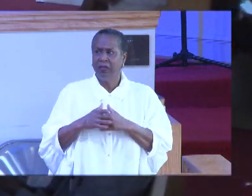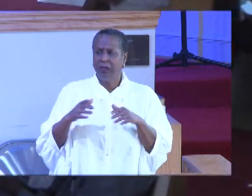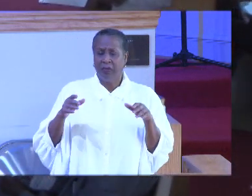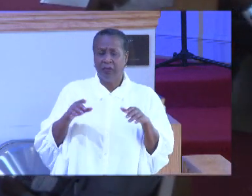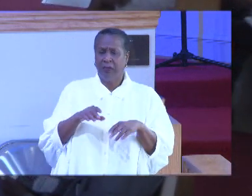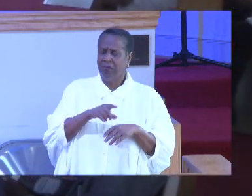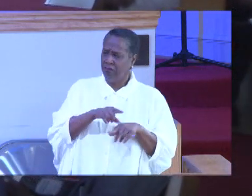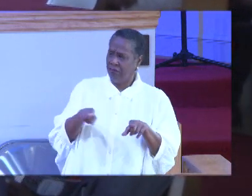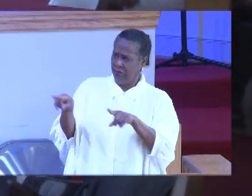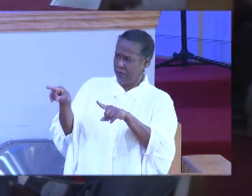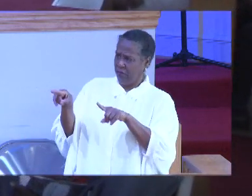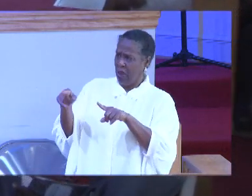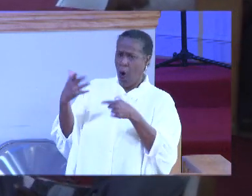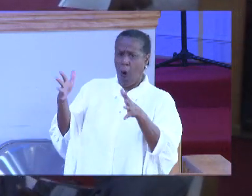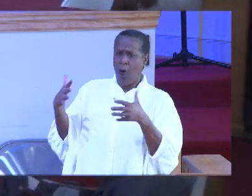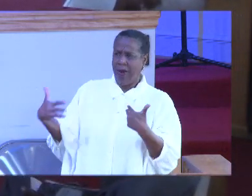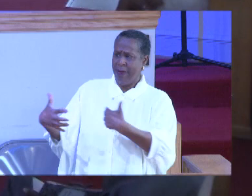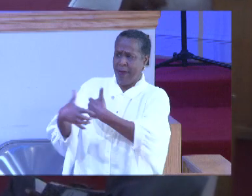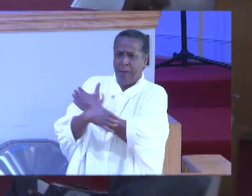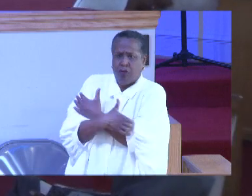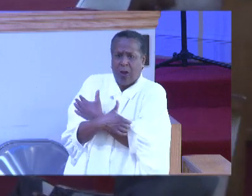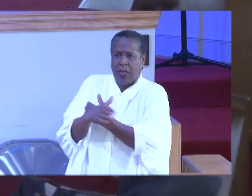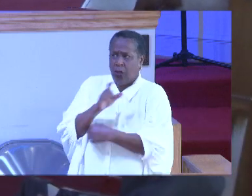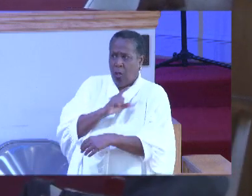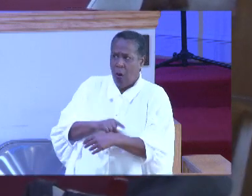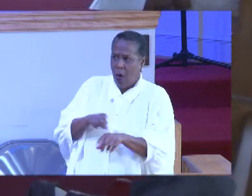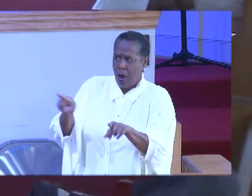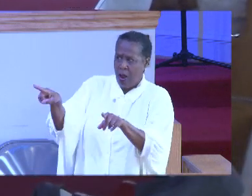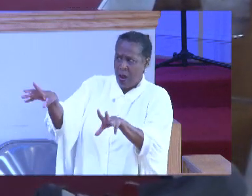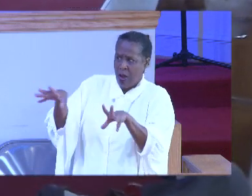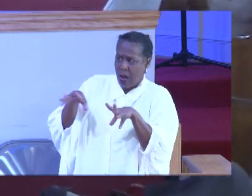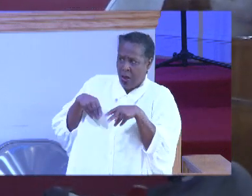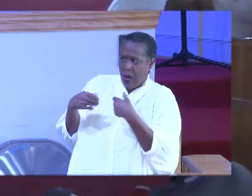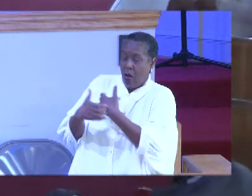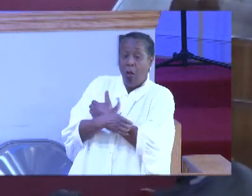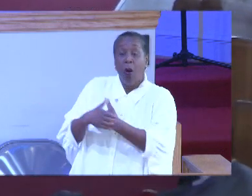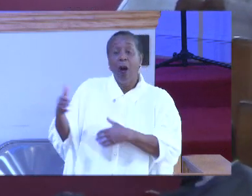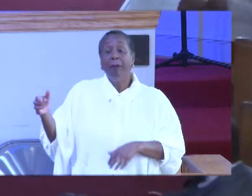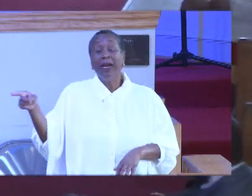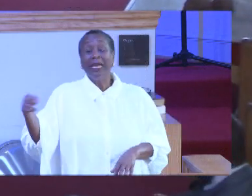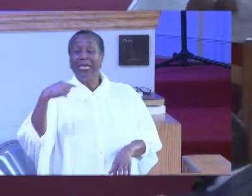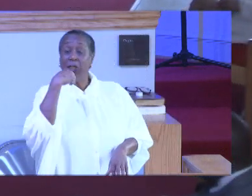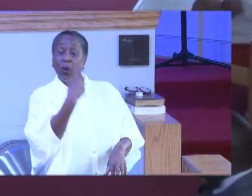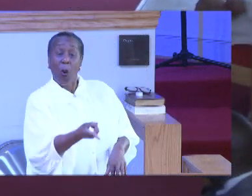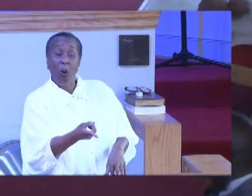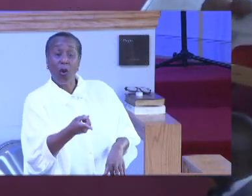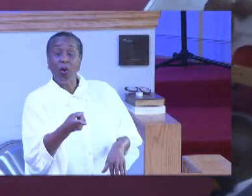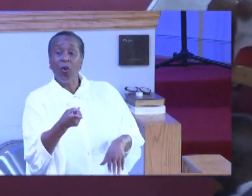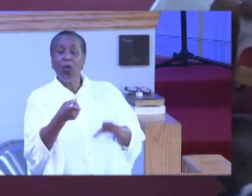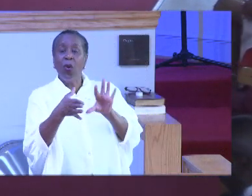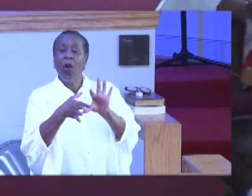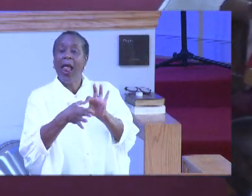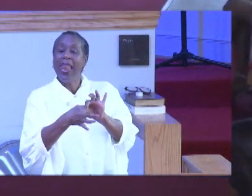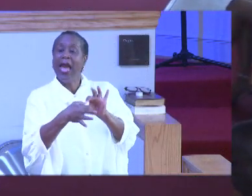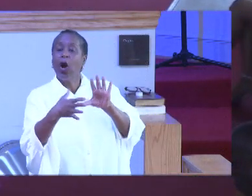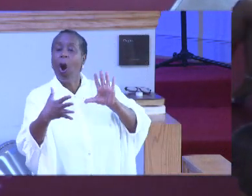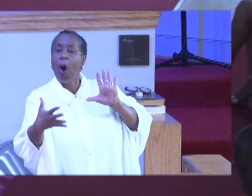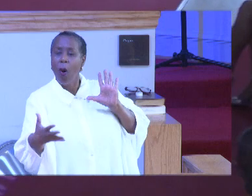already embraced the Lord. But he tells her, let go,